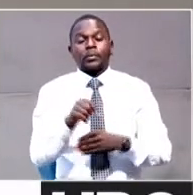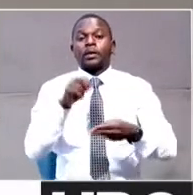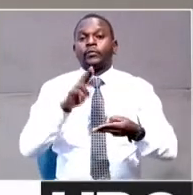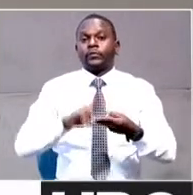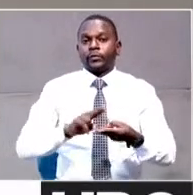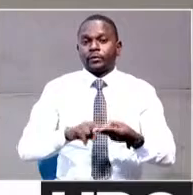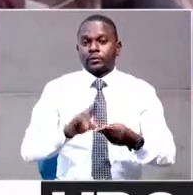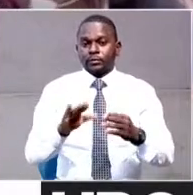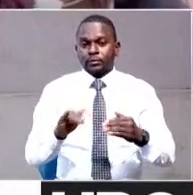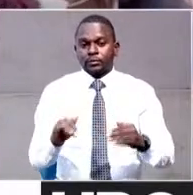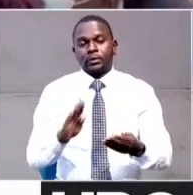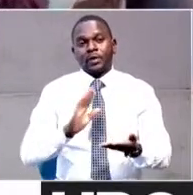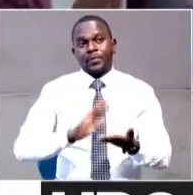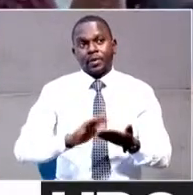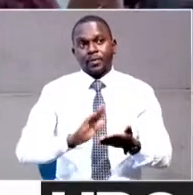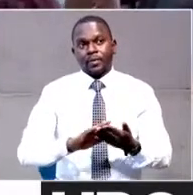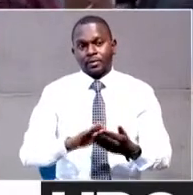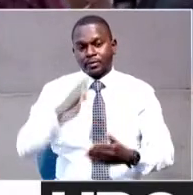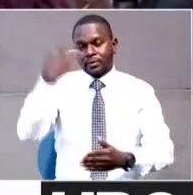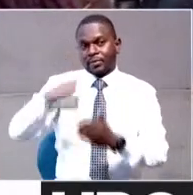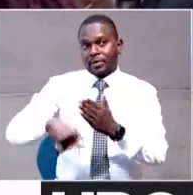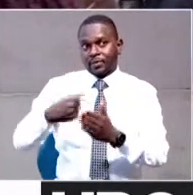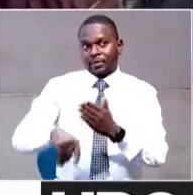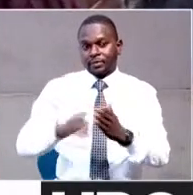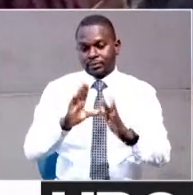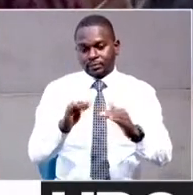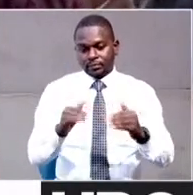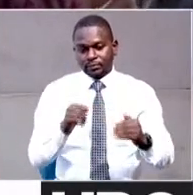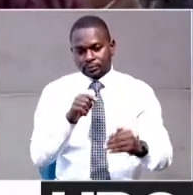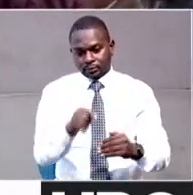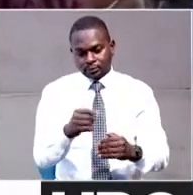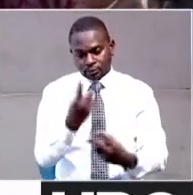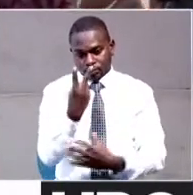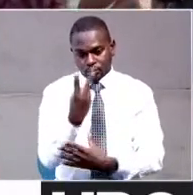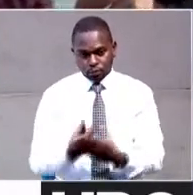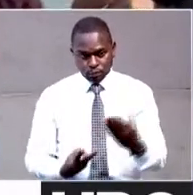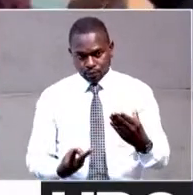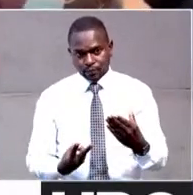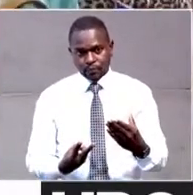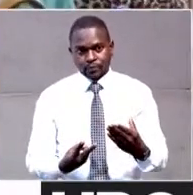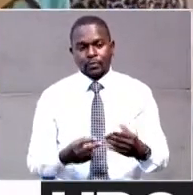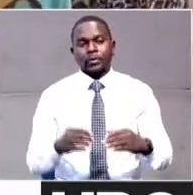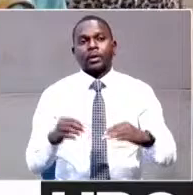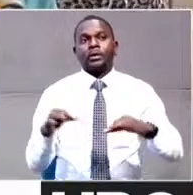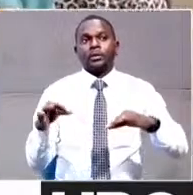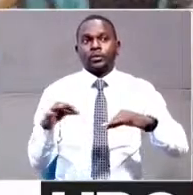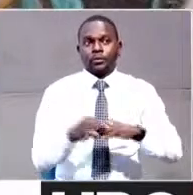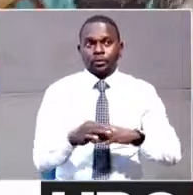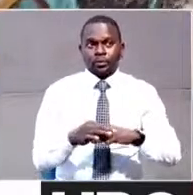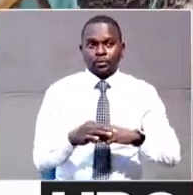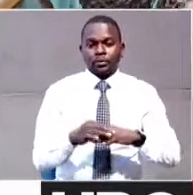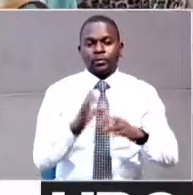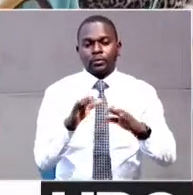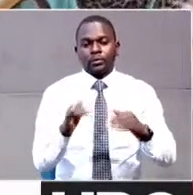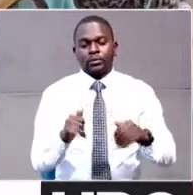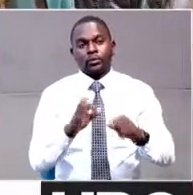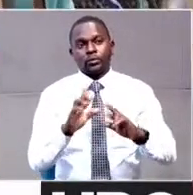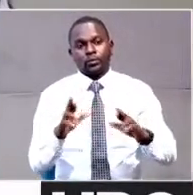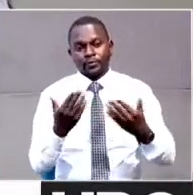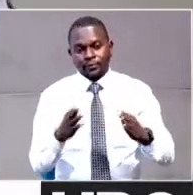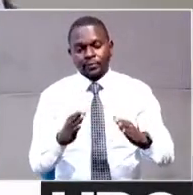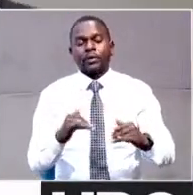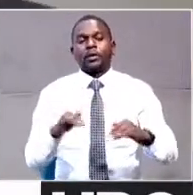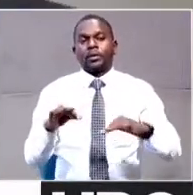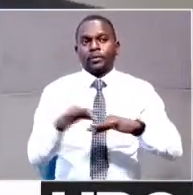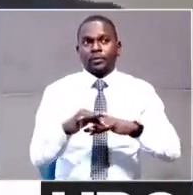Friday to take plea of the charges against them. The duo are facing three counts of bigamy, contraction of marriage when already married,